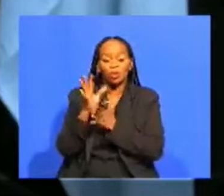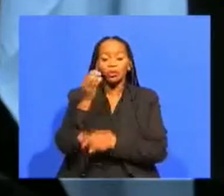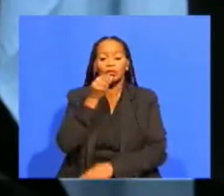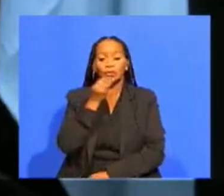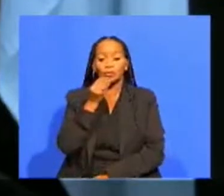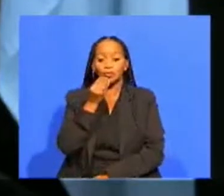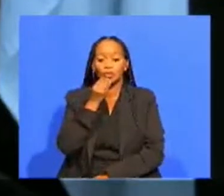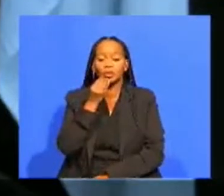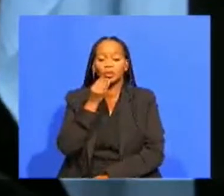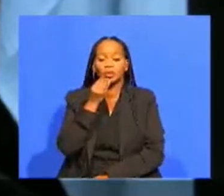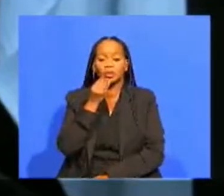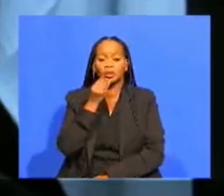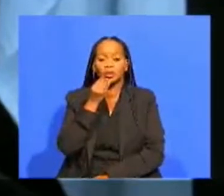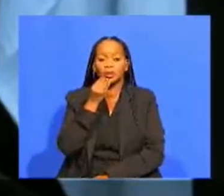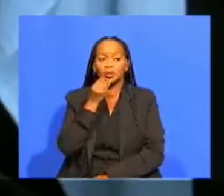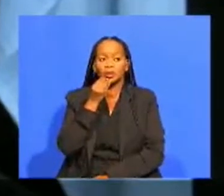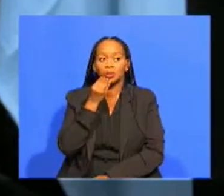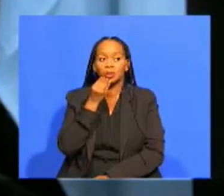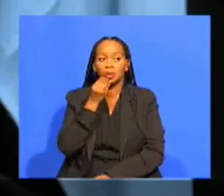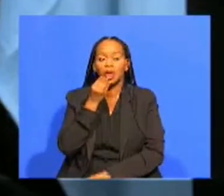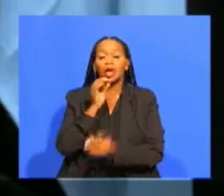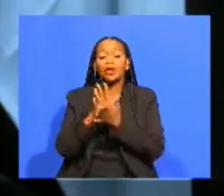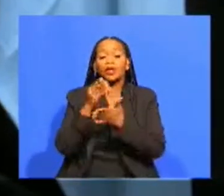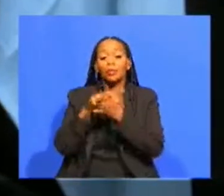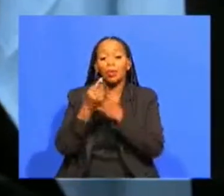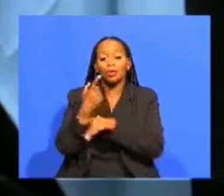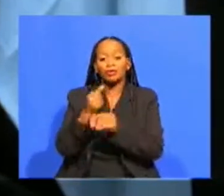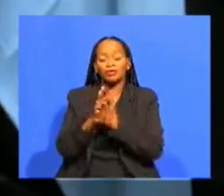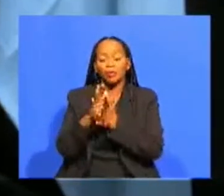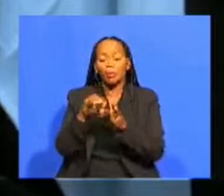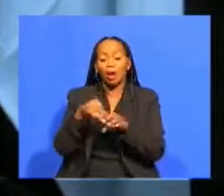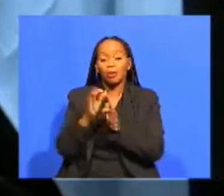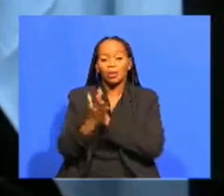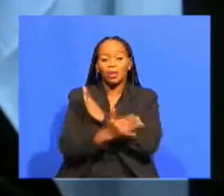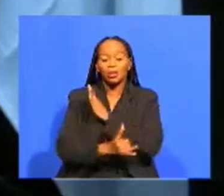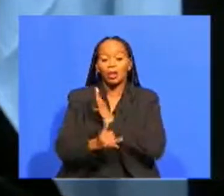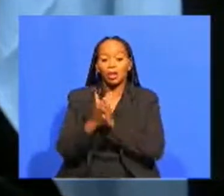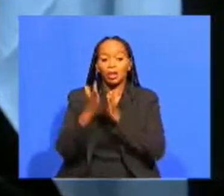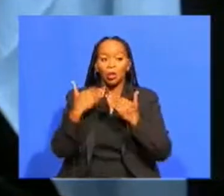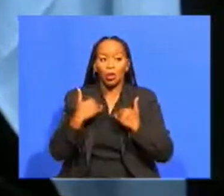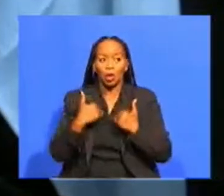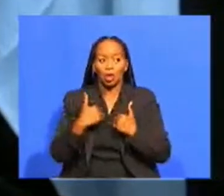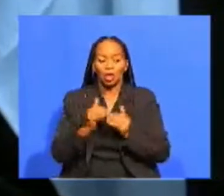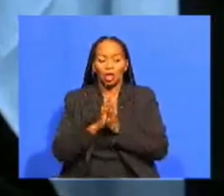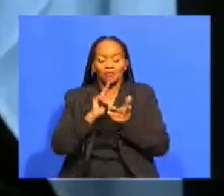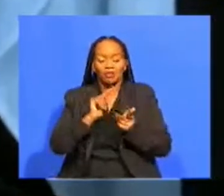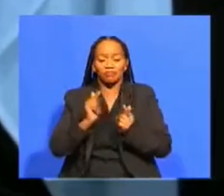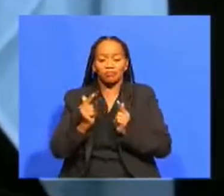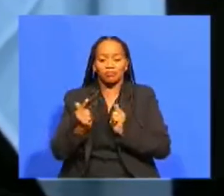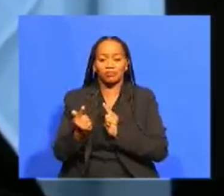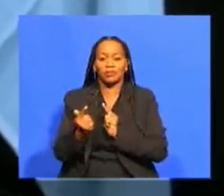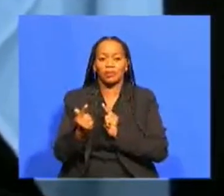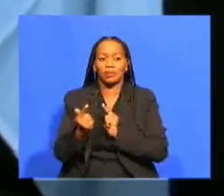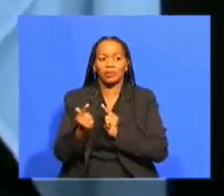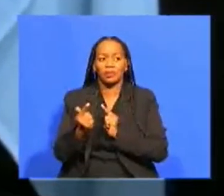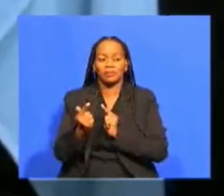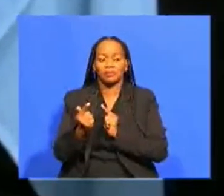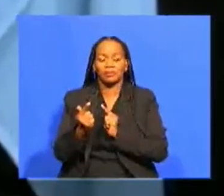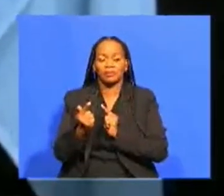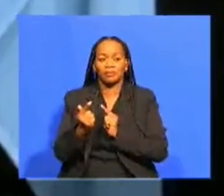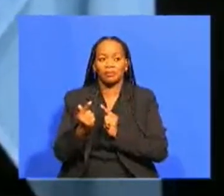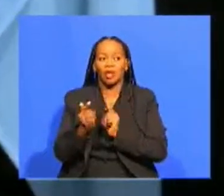food is imported. And so we have had a paradigm shift. That's why we are very interested